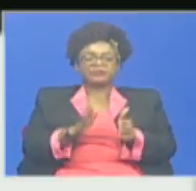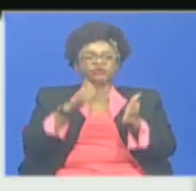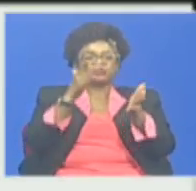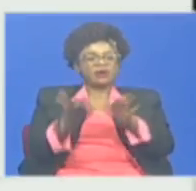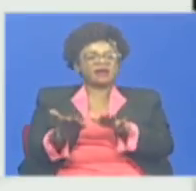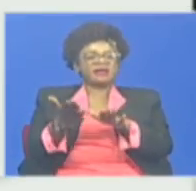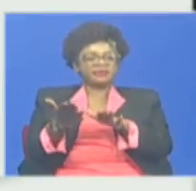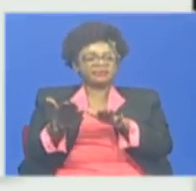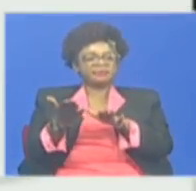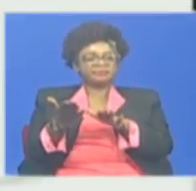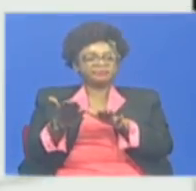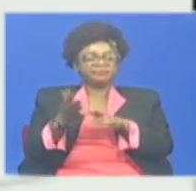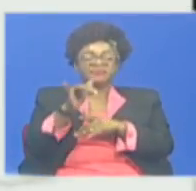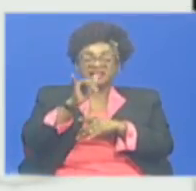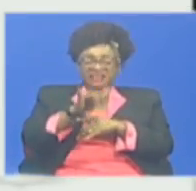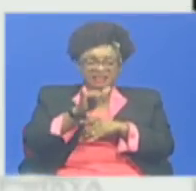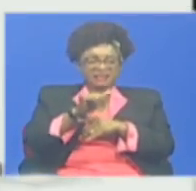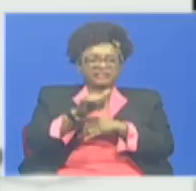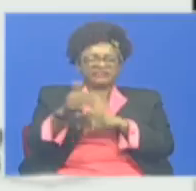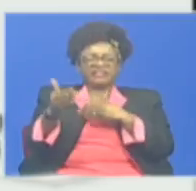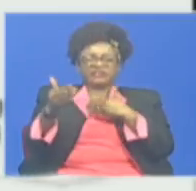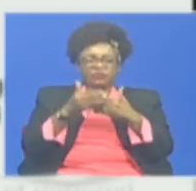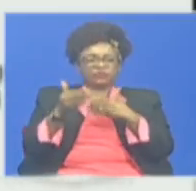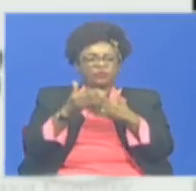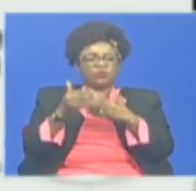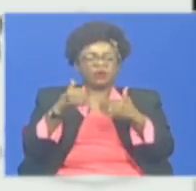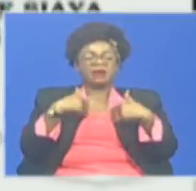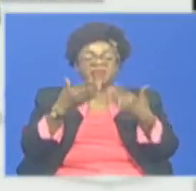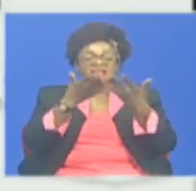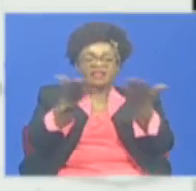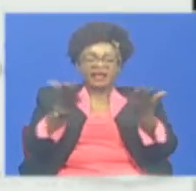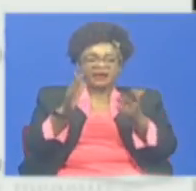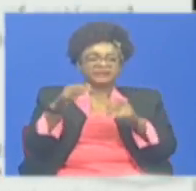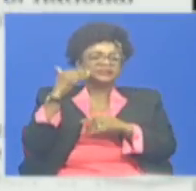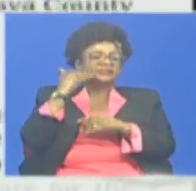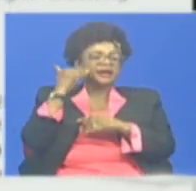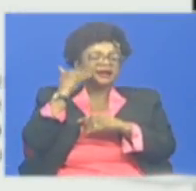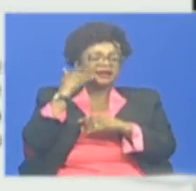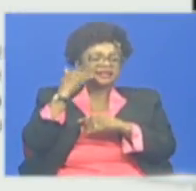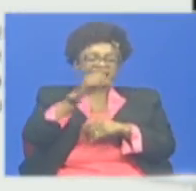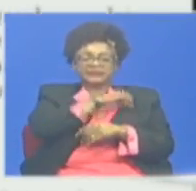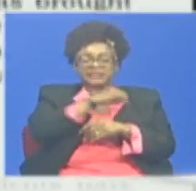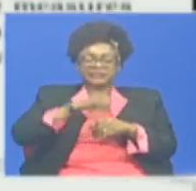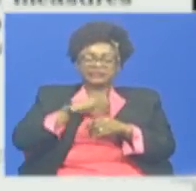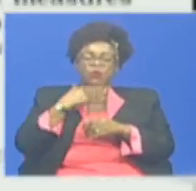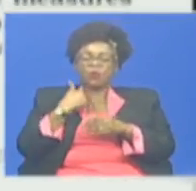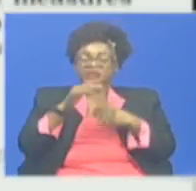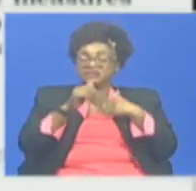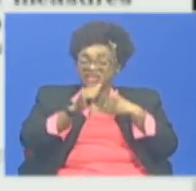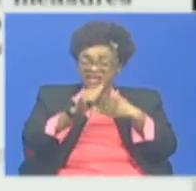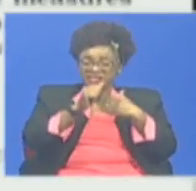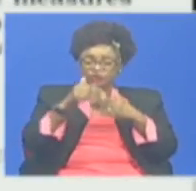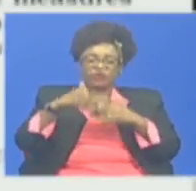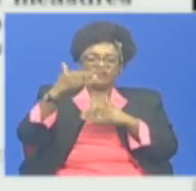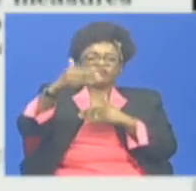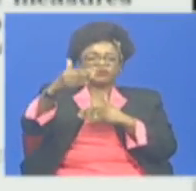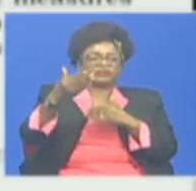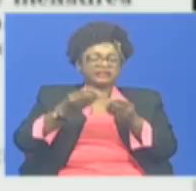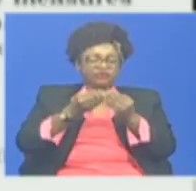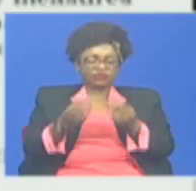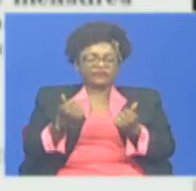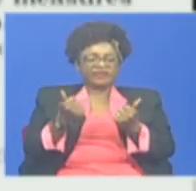This debate will soon land on the Senate's floor as the Siaya Senator seeks guidance on future handling of COVID